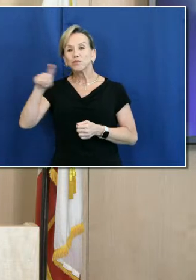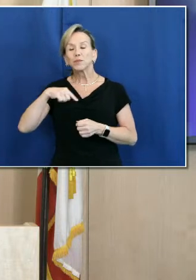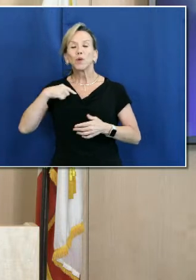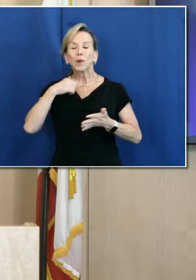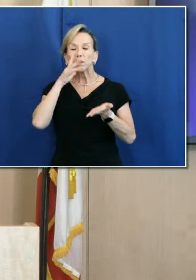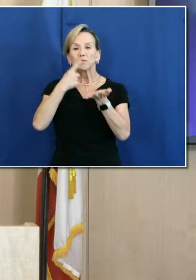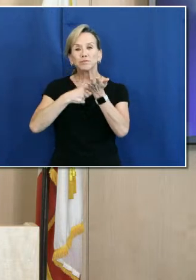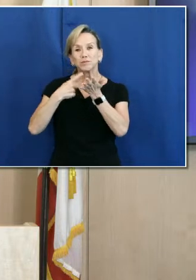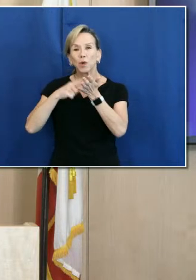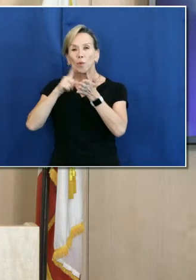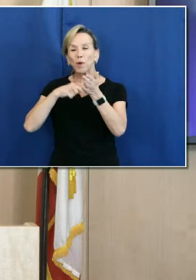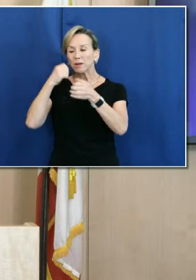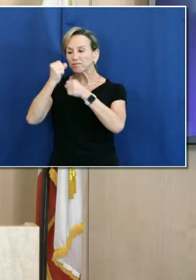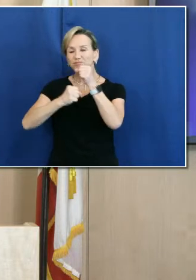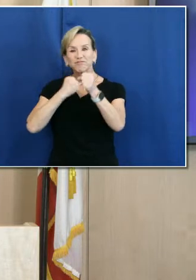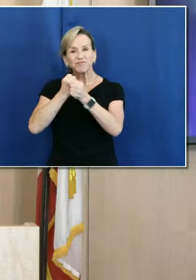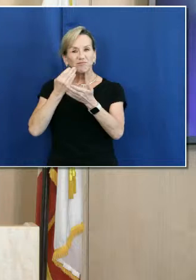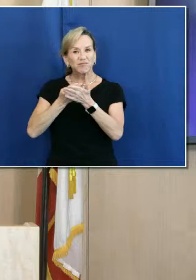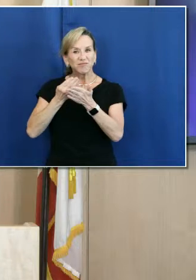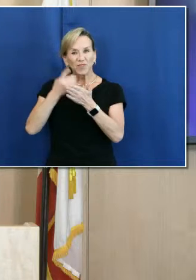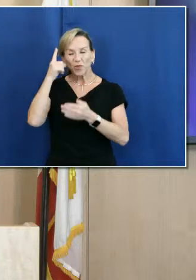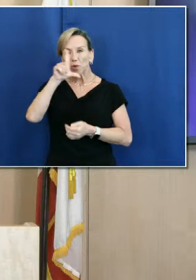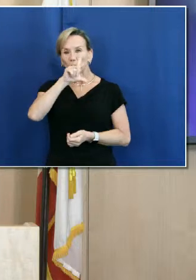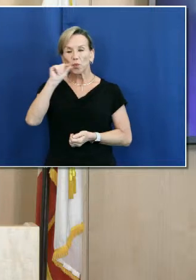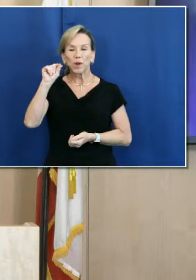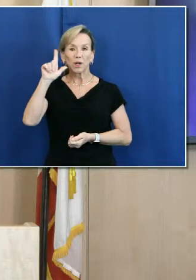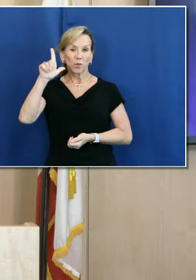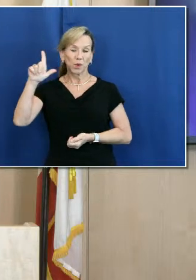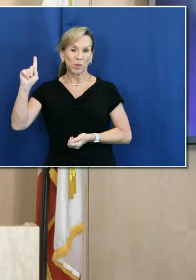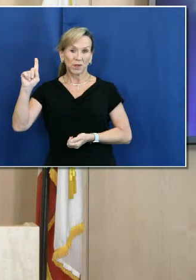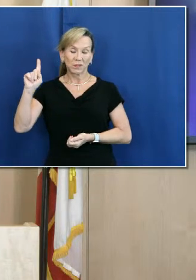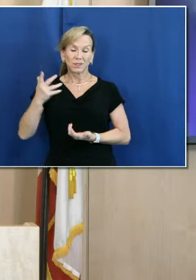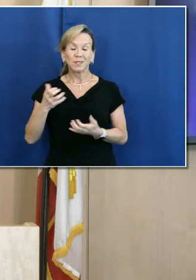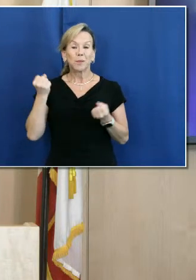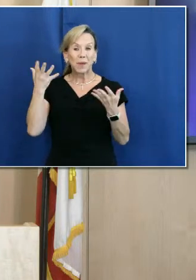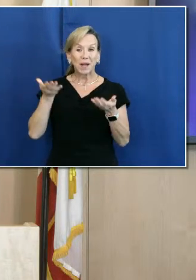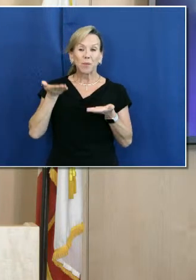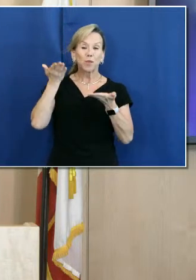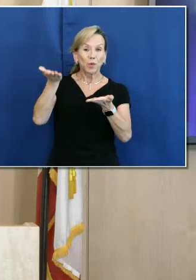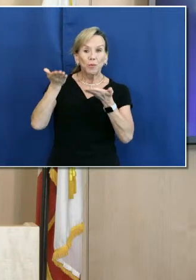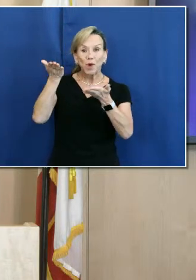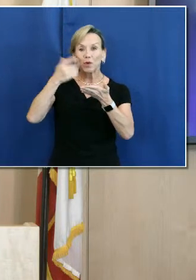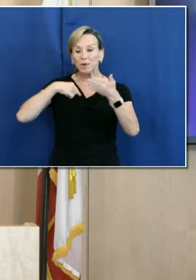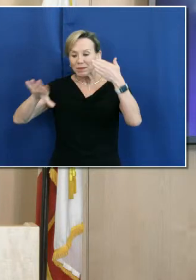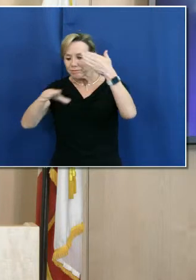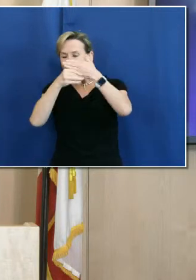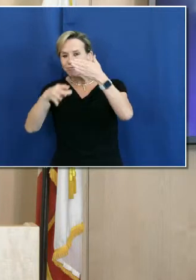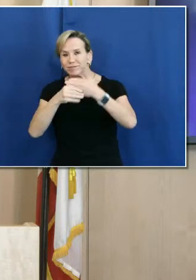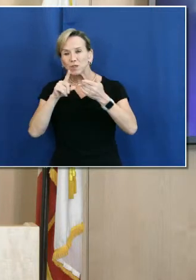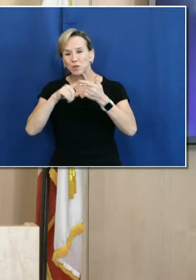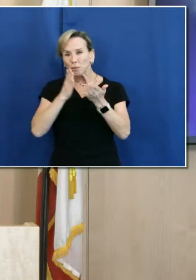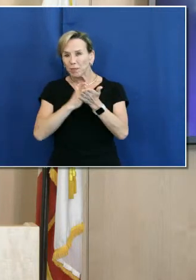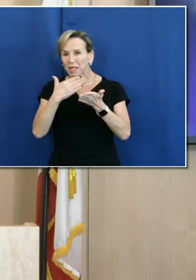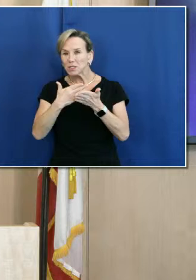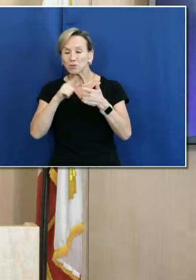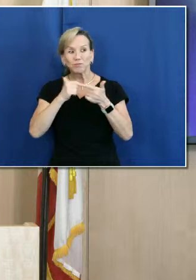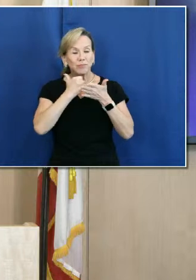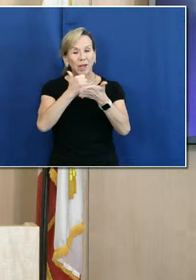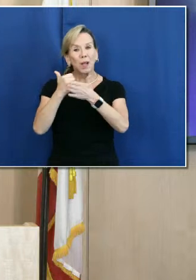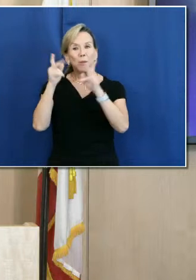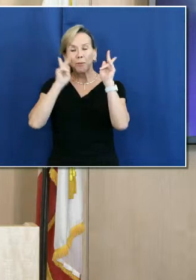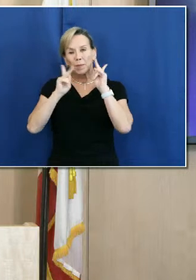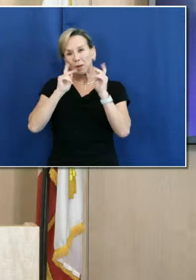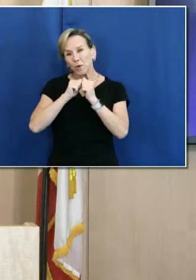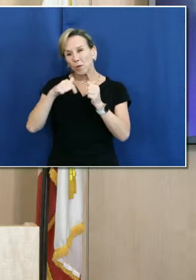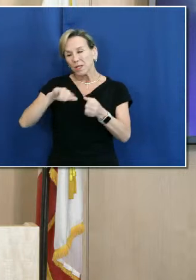2021. And there's many proposals that have been put in the budget to help people during this pandemic, and for public